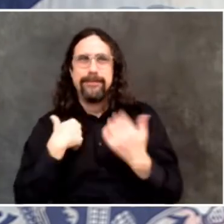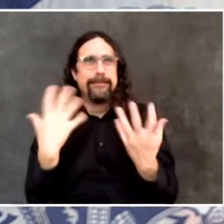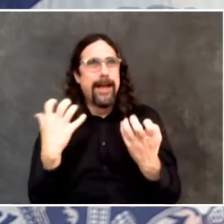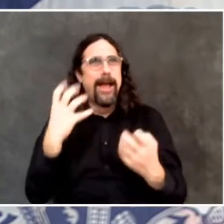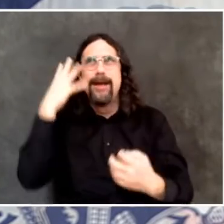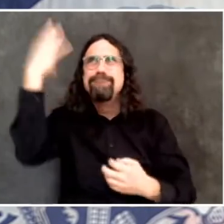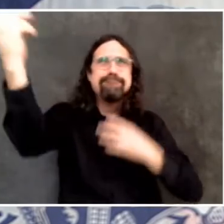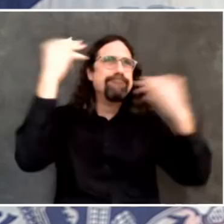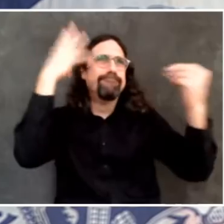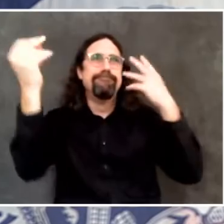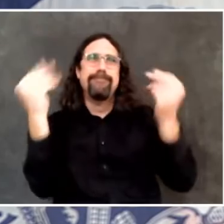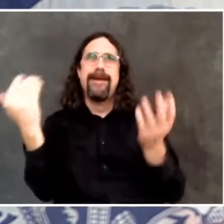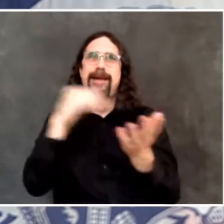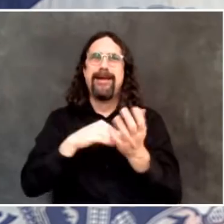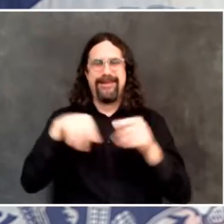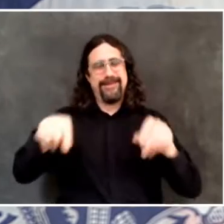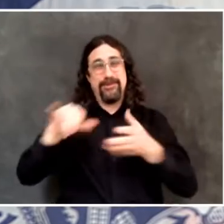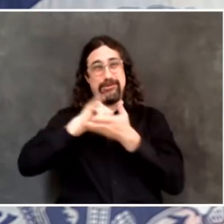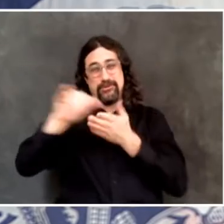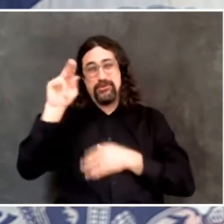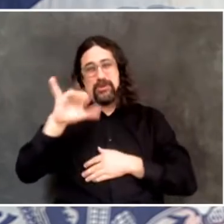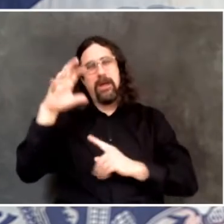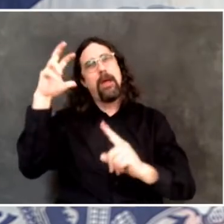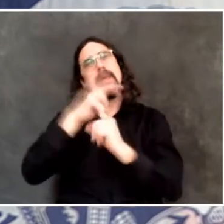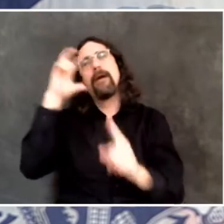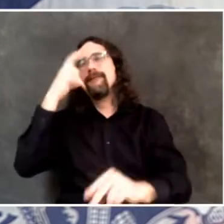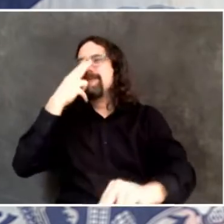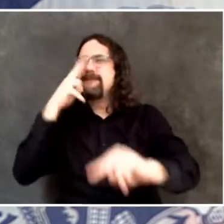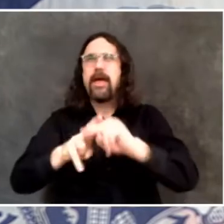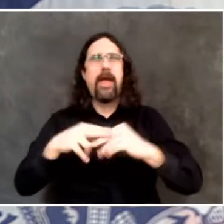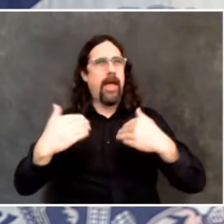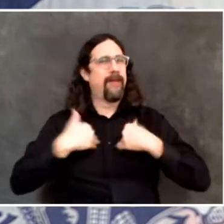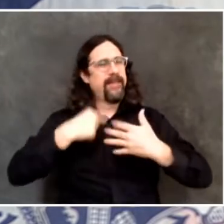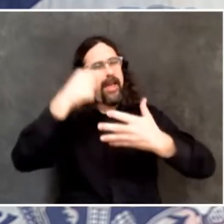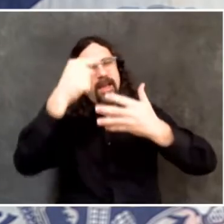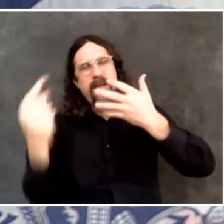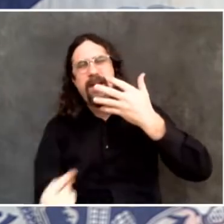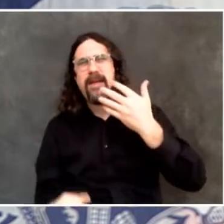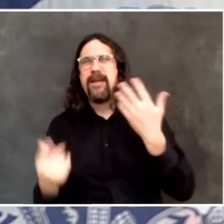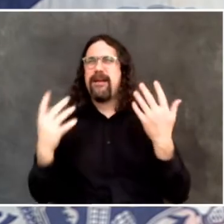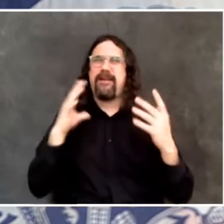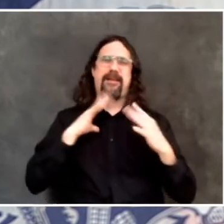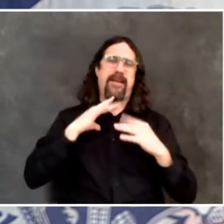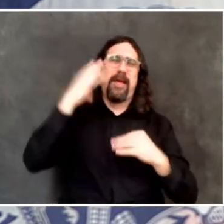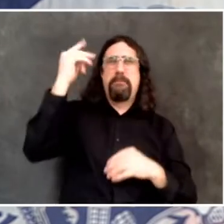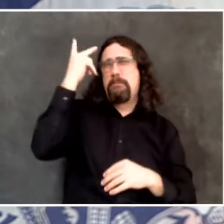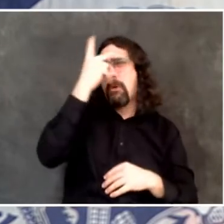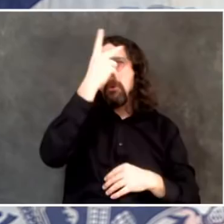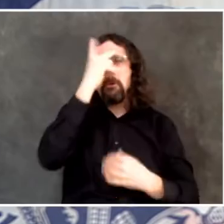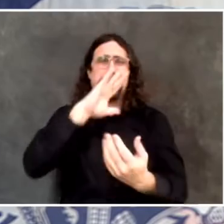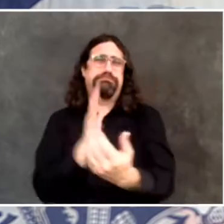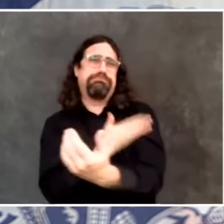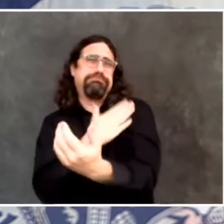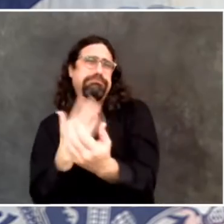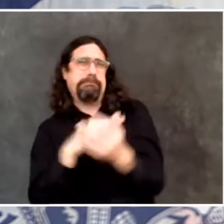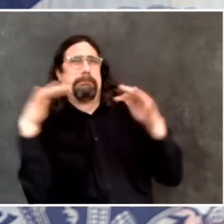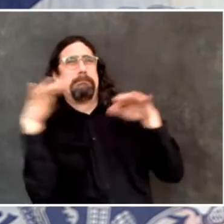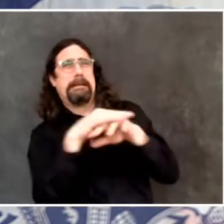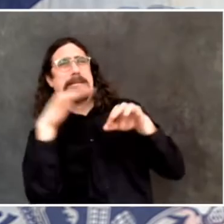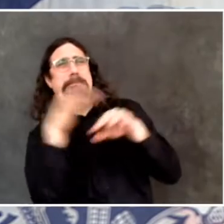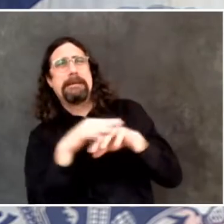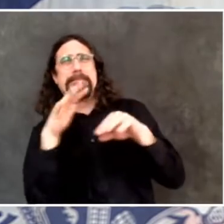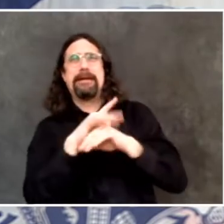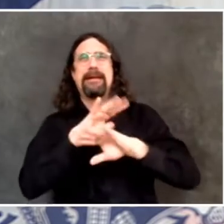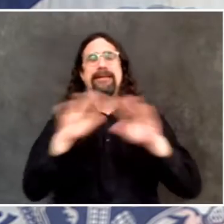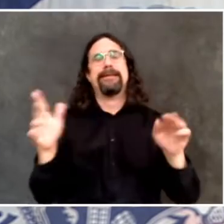we look forward to as it gets warmer, but we're not there yet. And we can't get our hopes up the wrong way. We